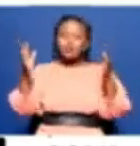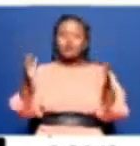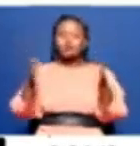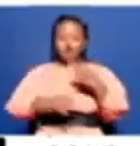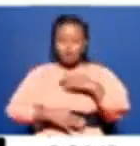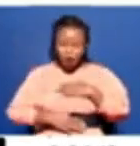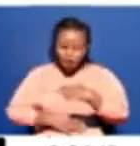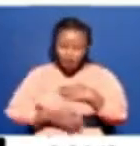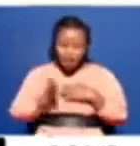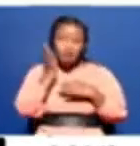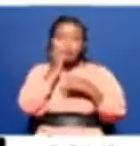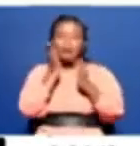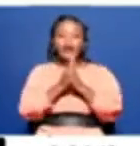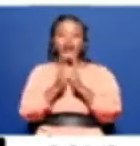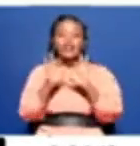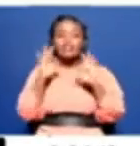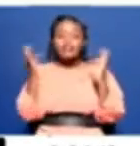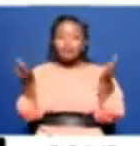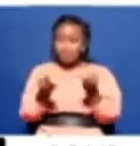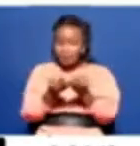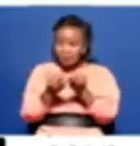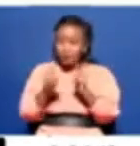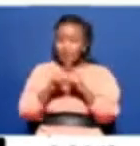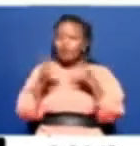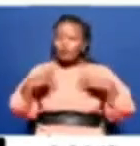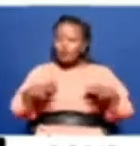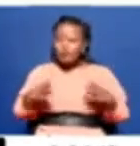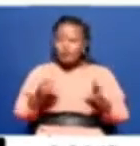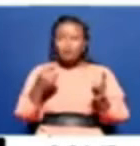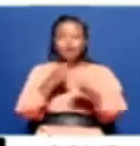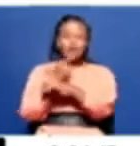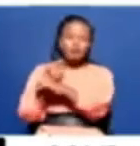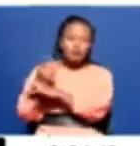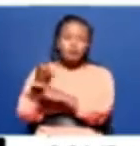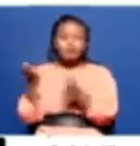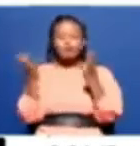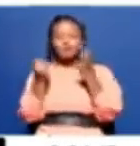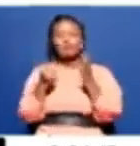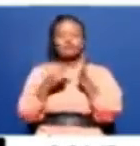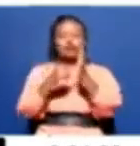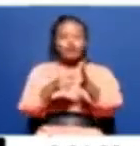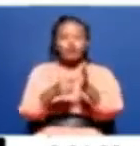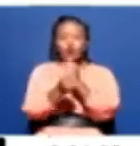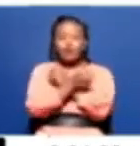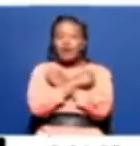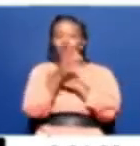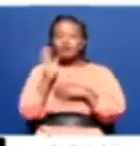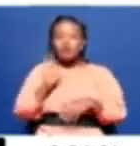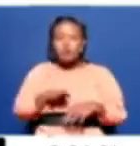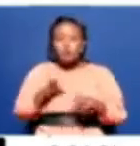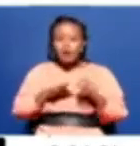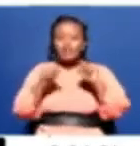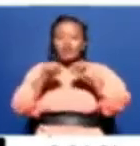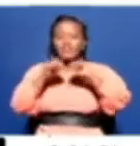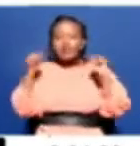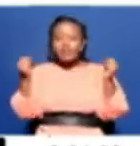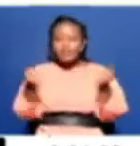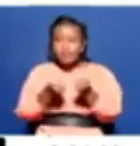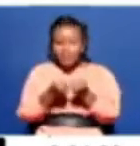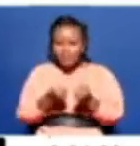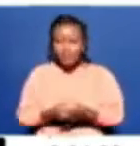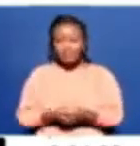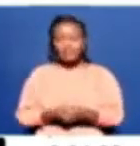well as motherhood, maternal bonds, and the influence of mothers in society. Mom,